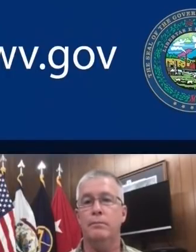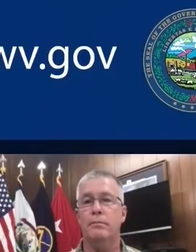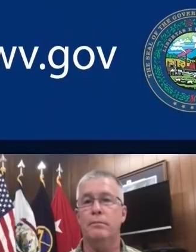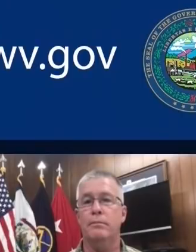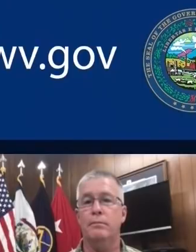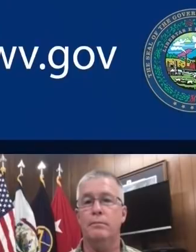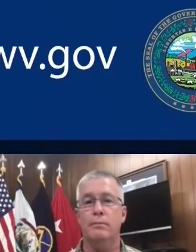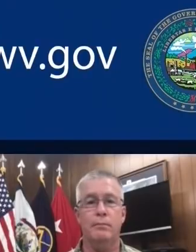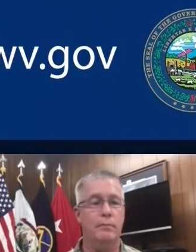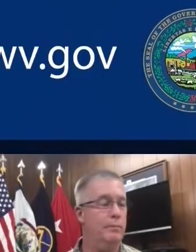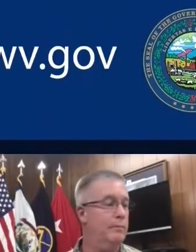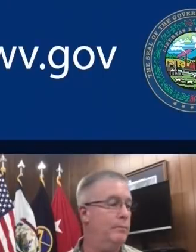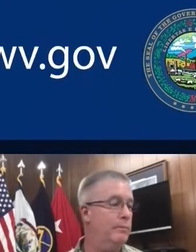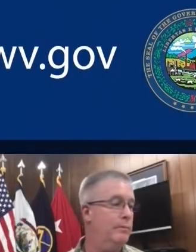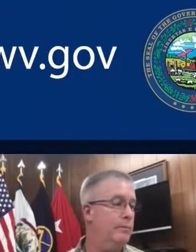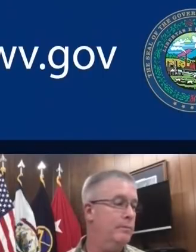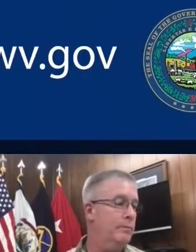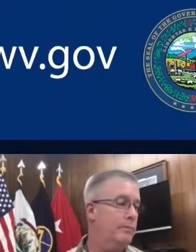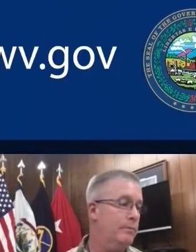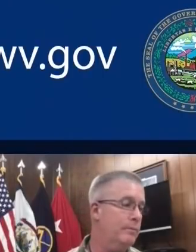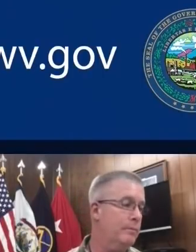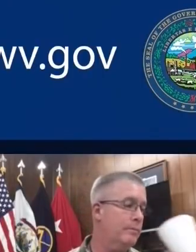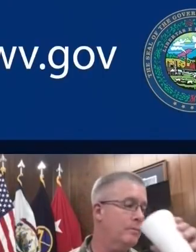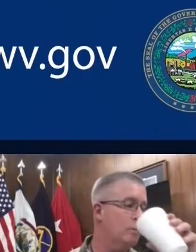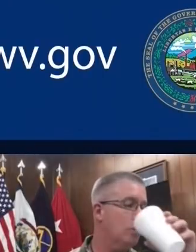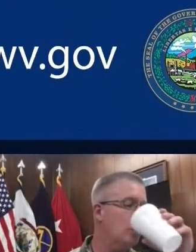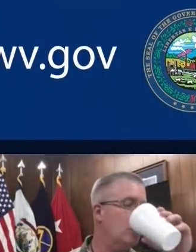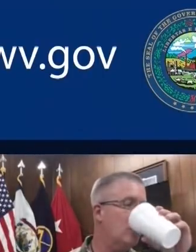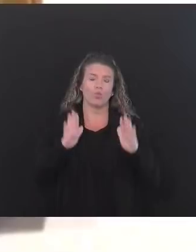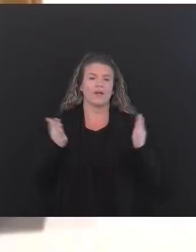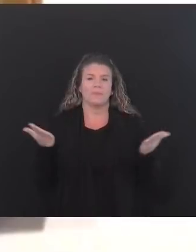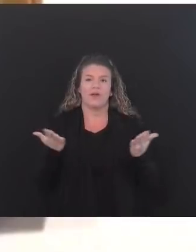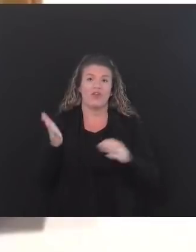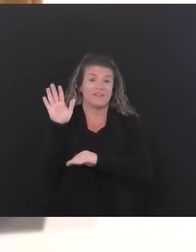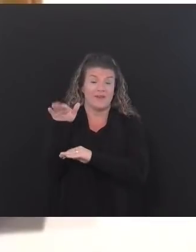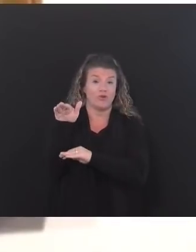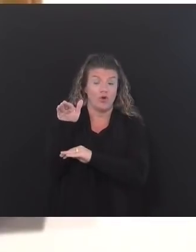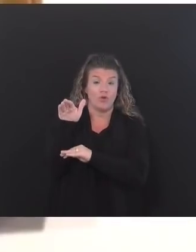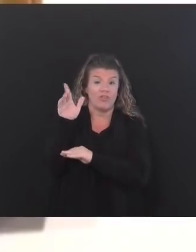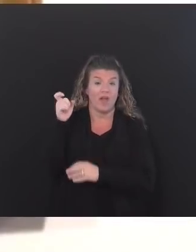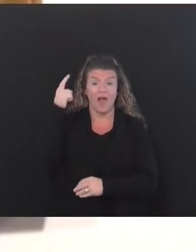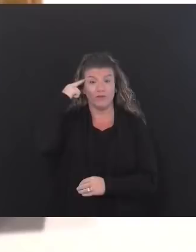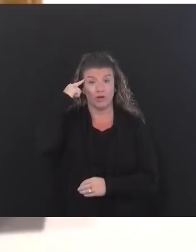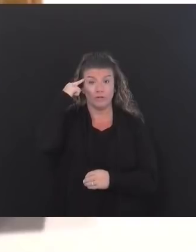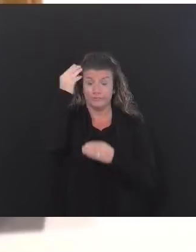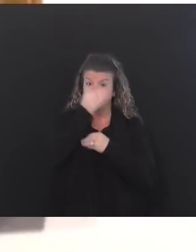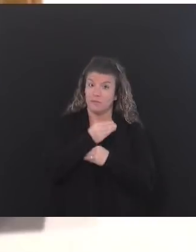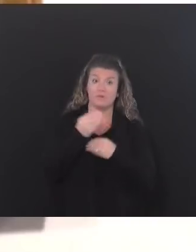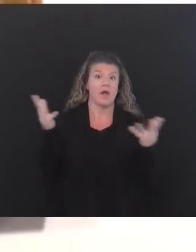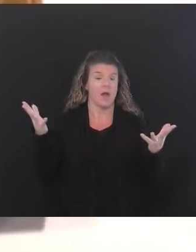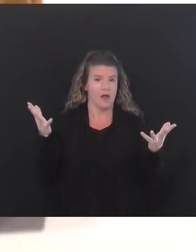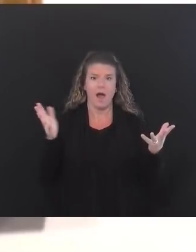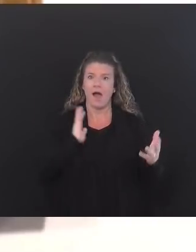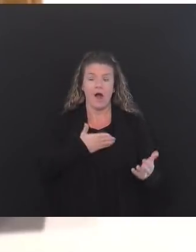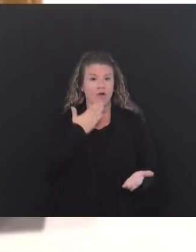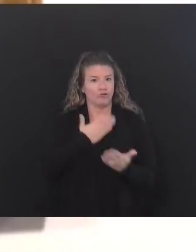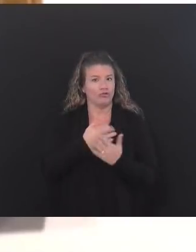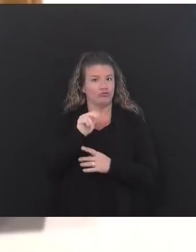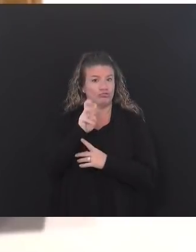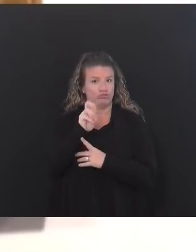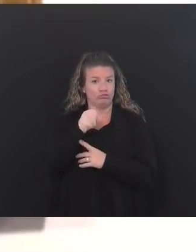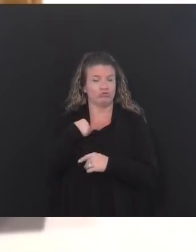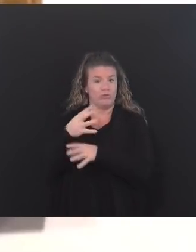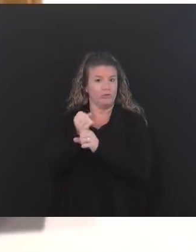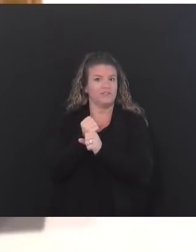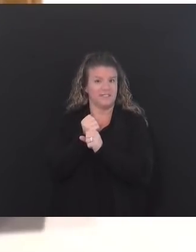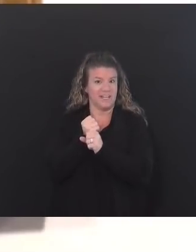Well, thank you, and it's great to be with everybody this afternoon. And the governor has shared a lot of the good news that we have received